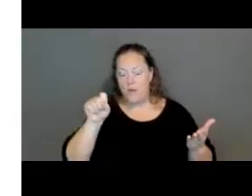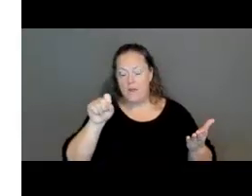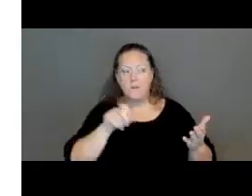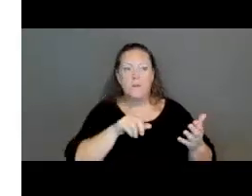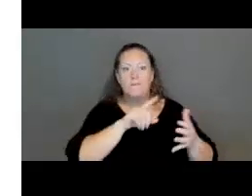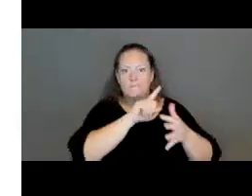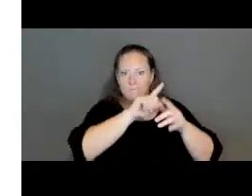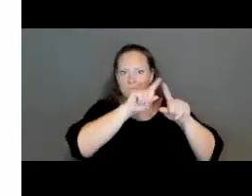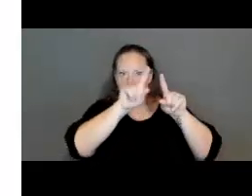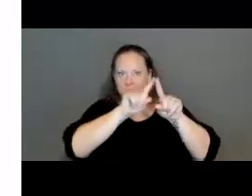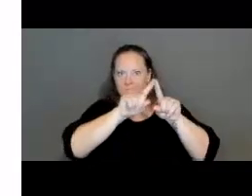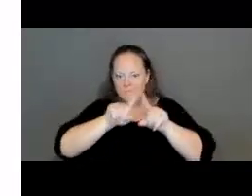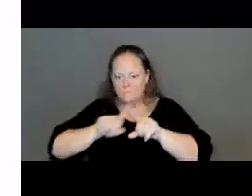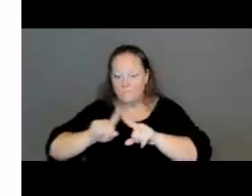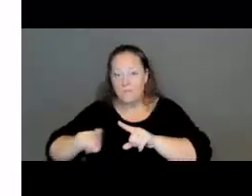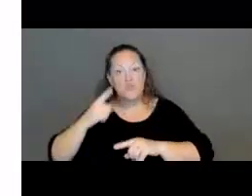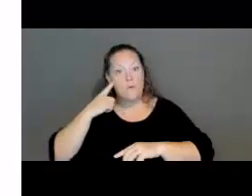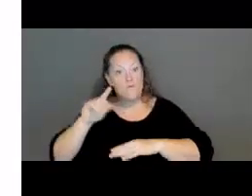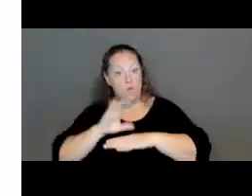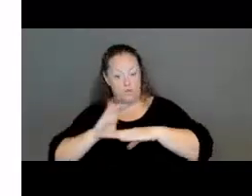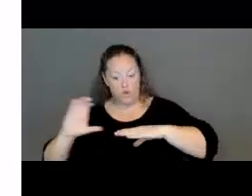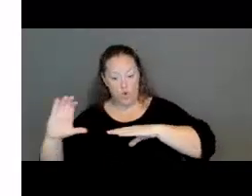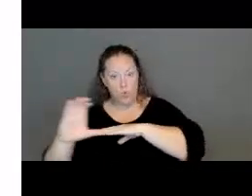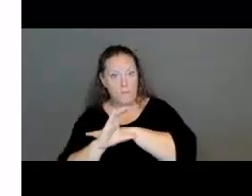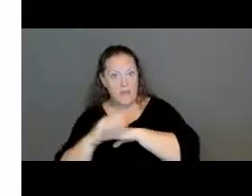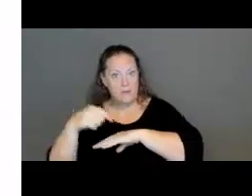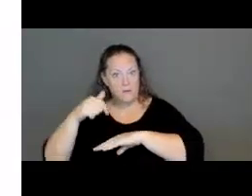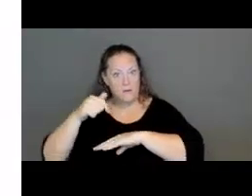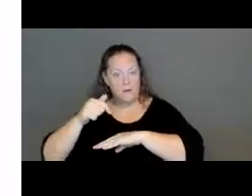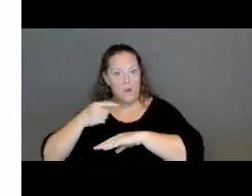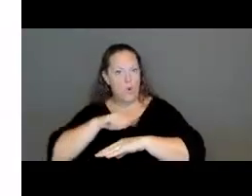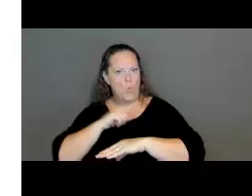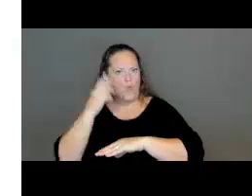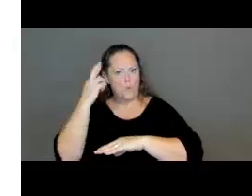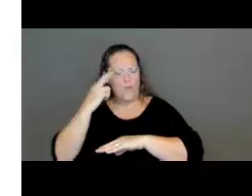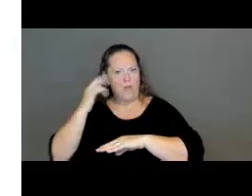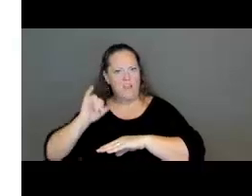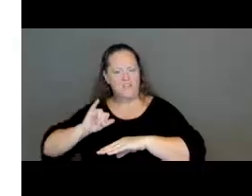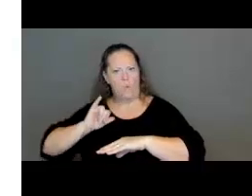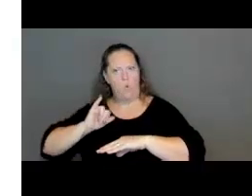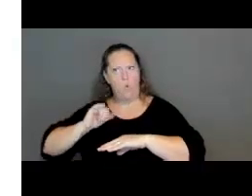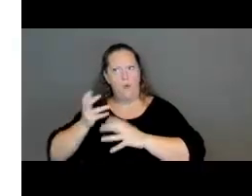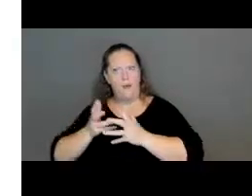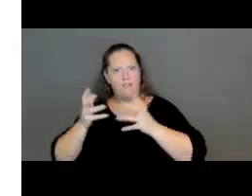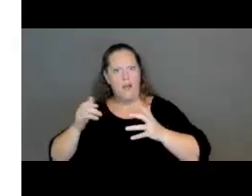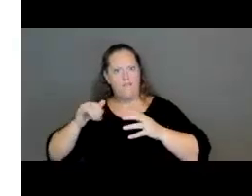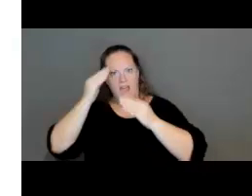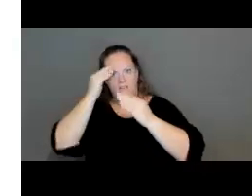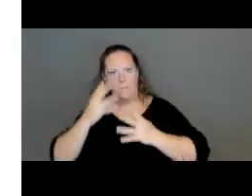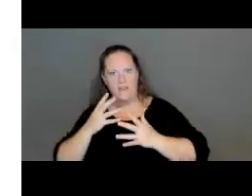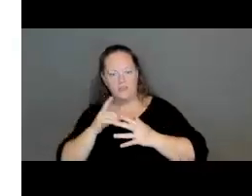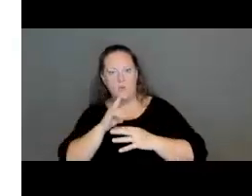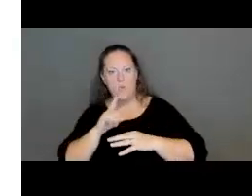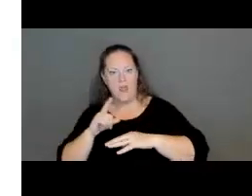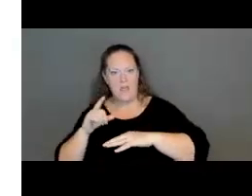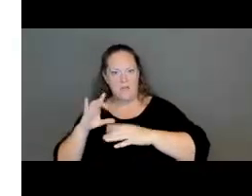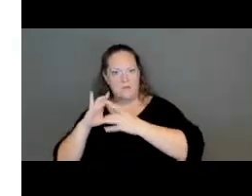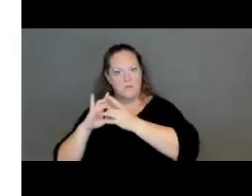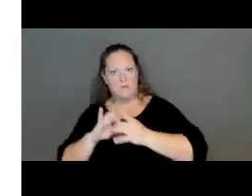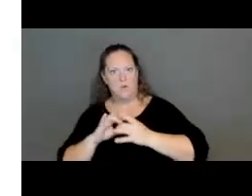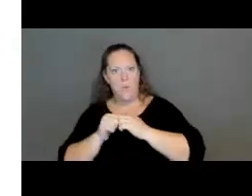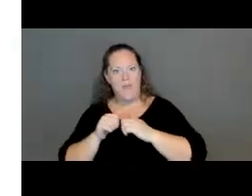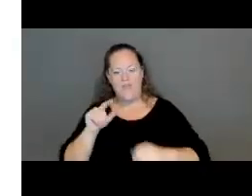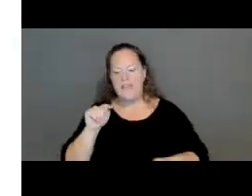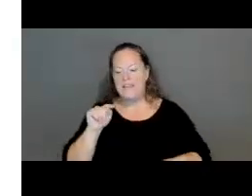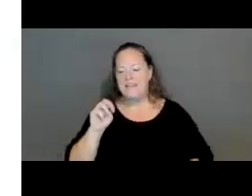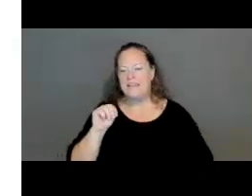Caribbean, we realized that a lot of the information about climate change was related to the temperate regions, to the continental